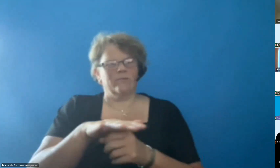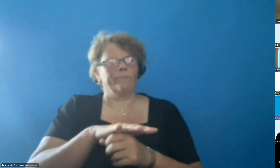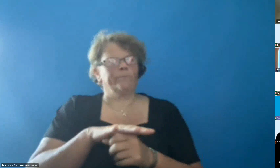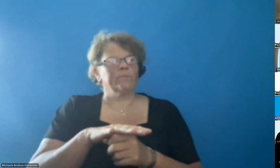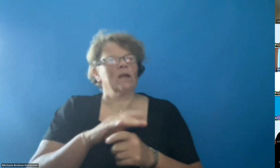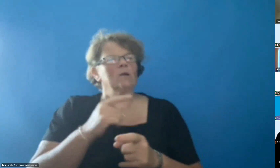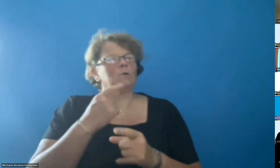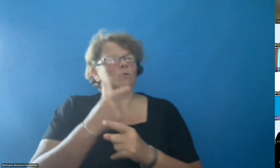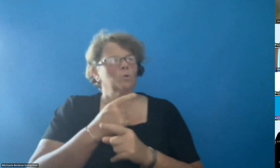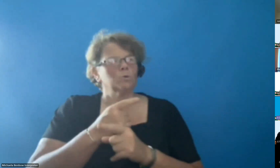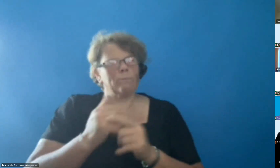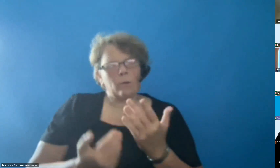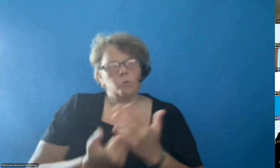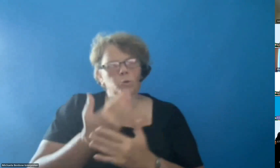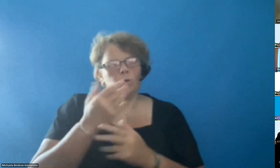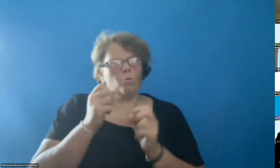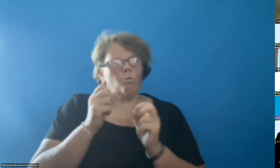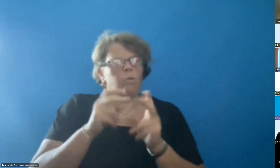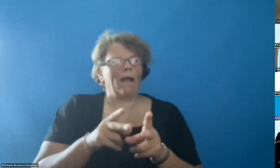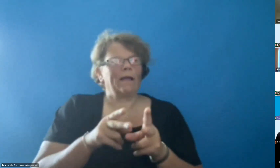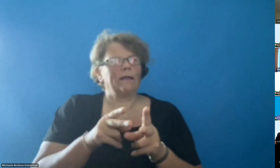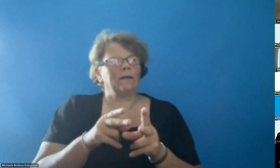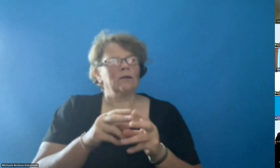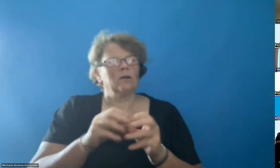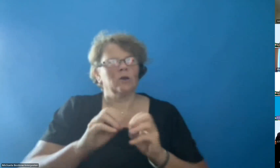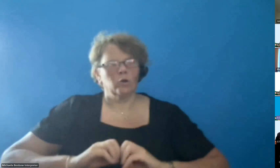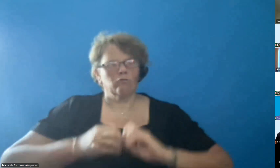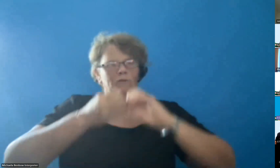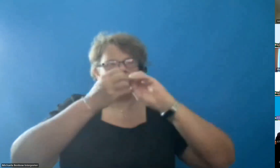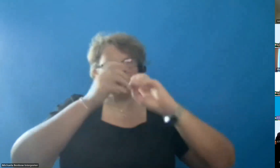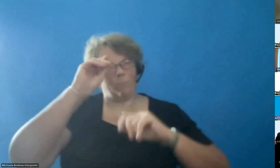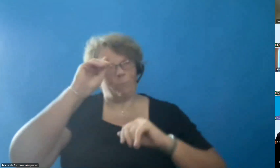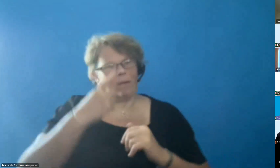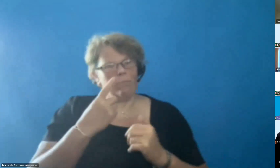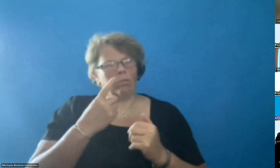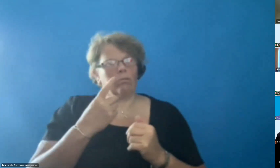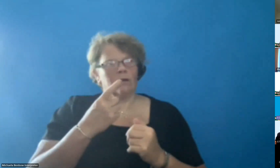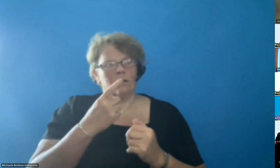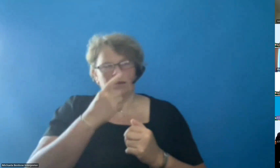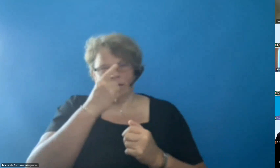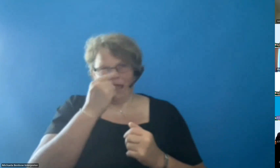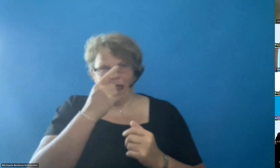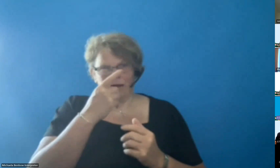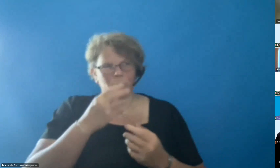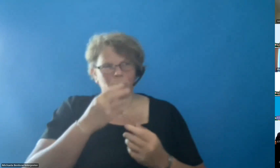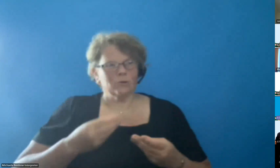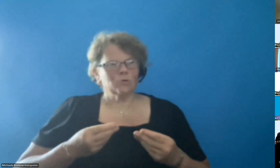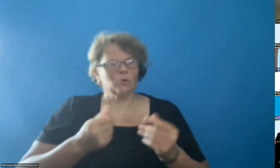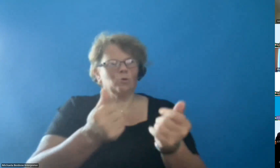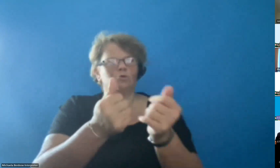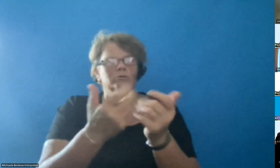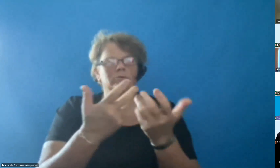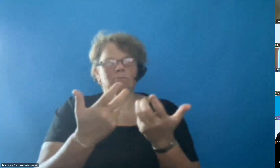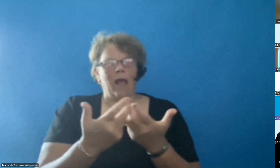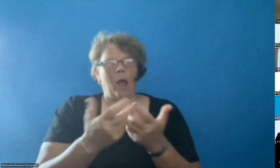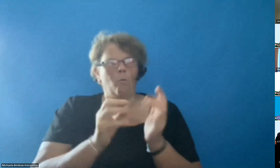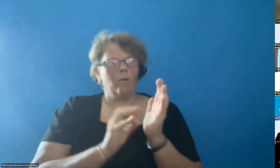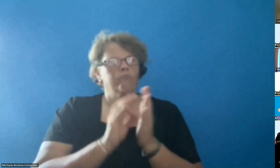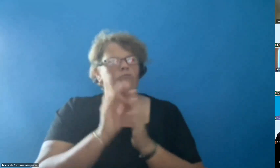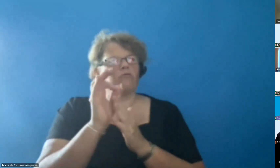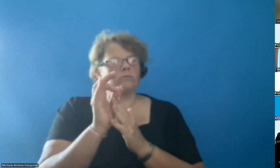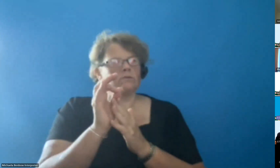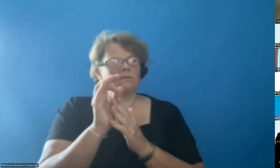new approach to creating a team of people who can connect to come up with solutions about improving, and people with